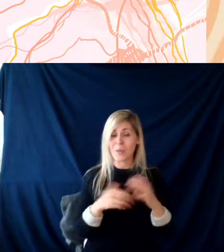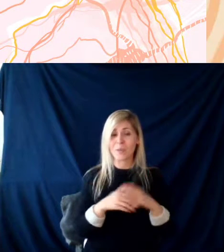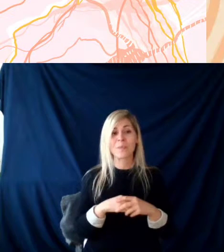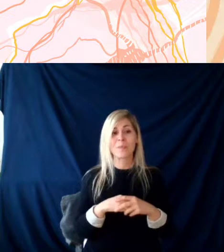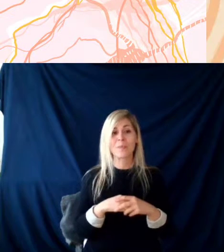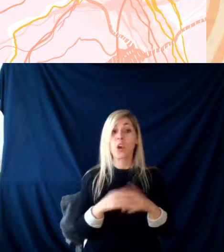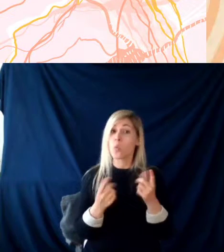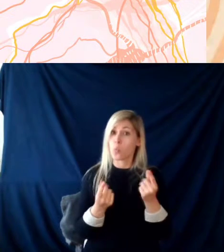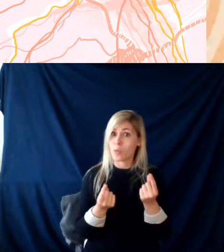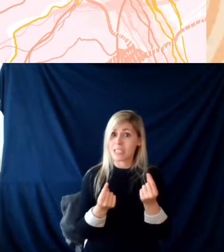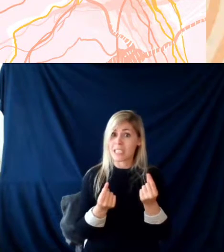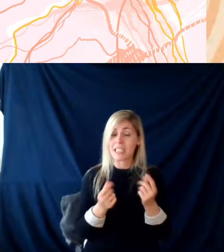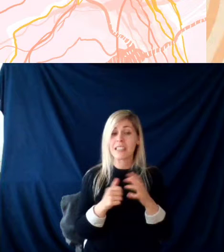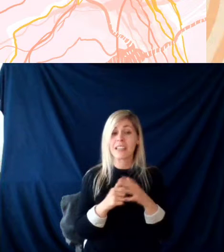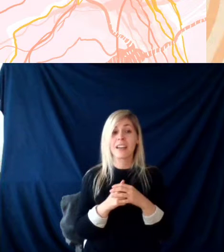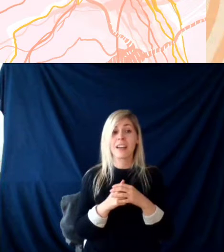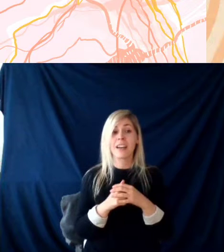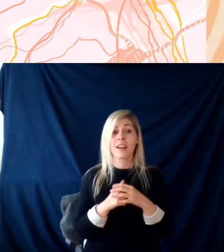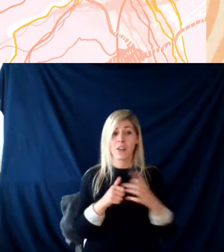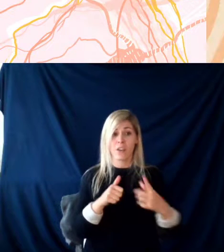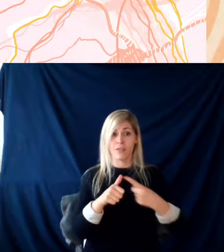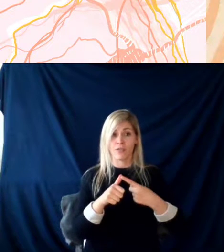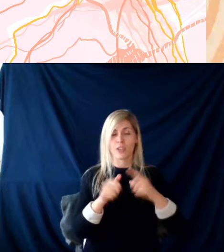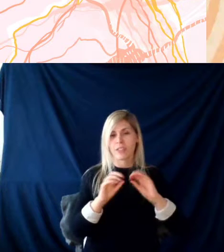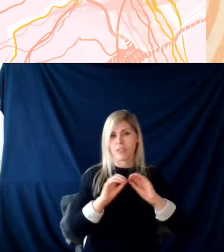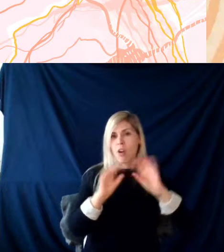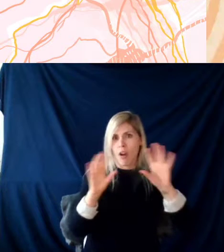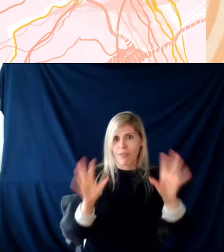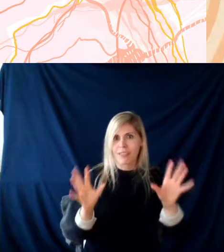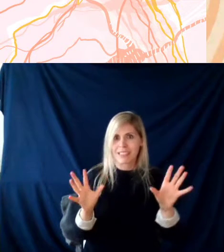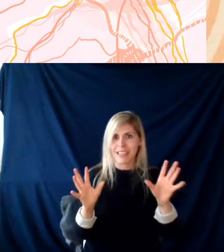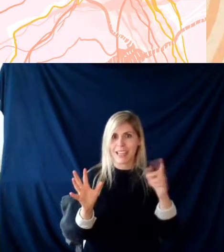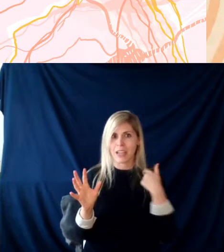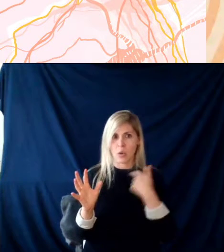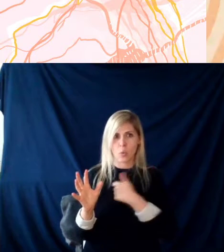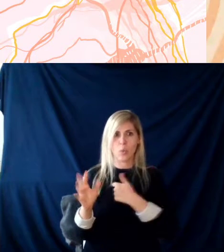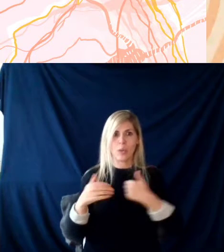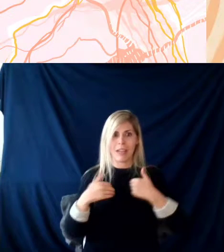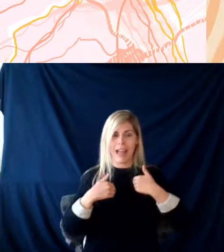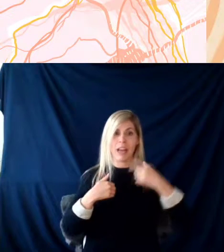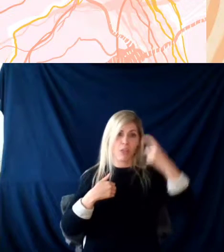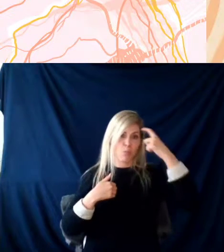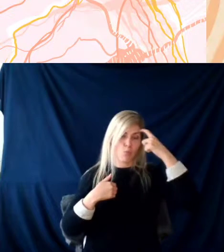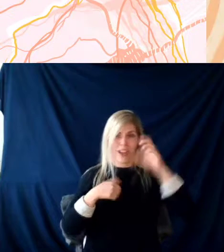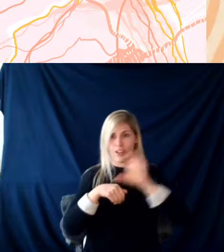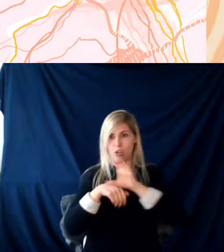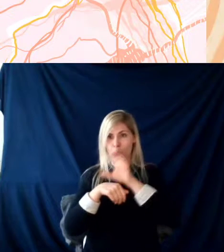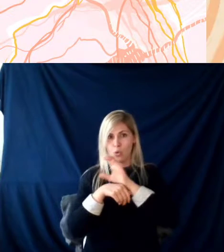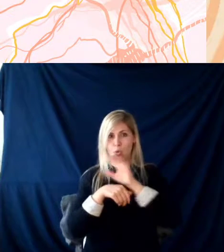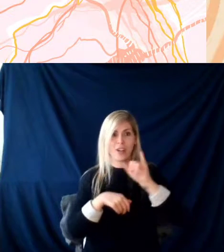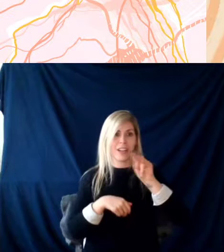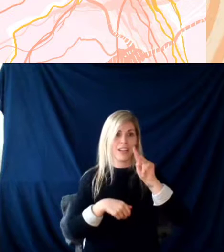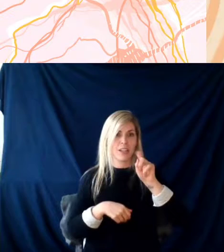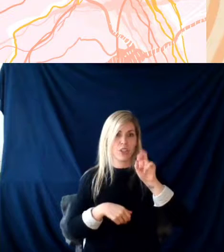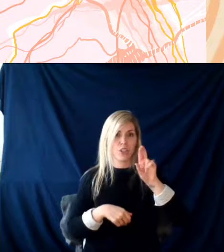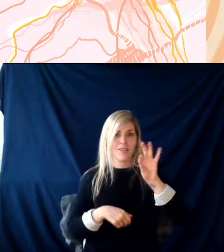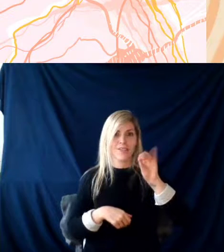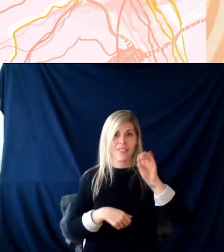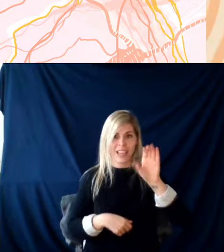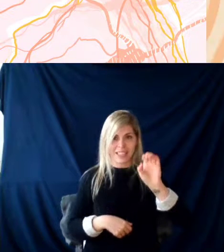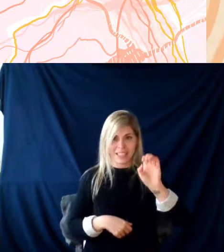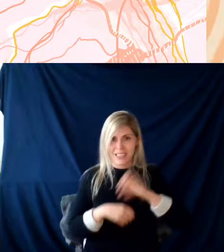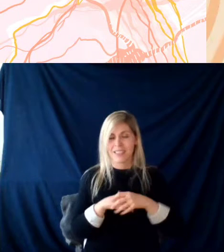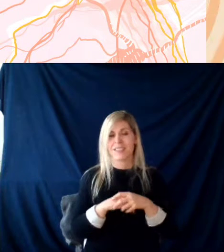So what we did was obviously, we had the brain-computer interface. And